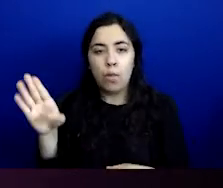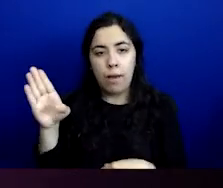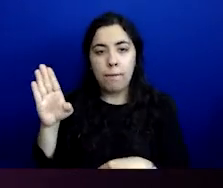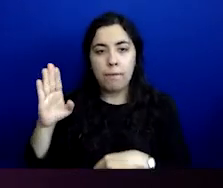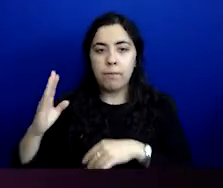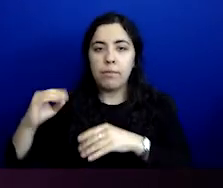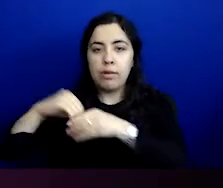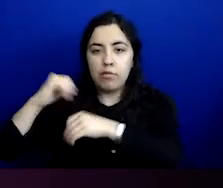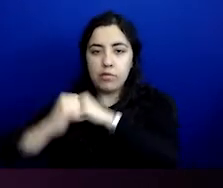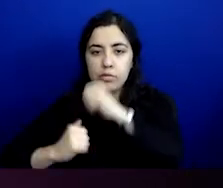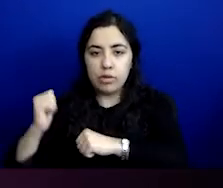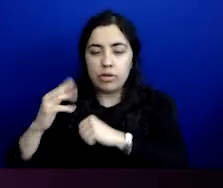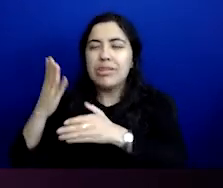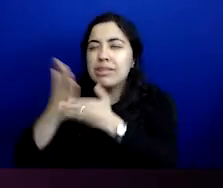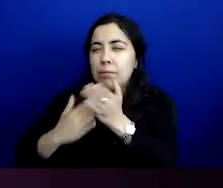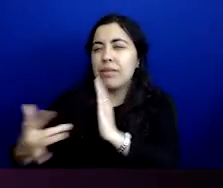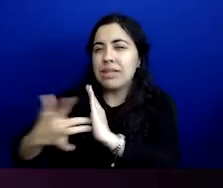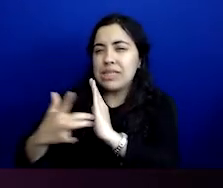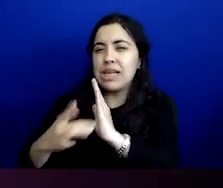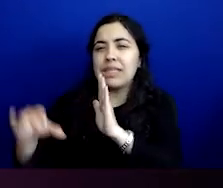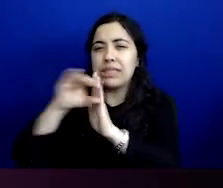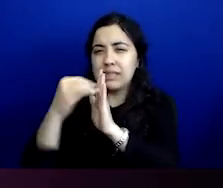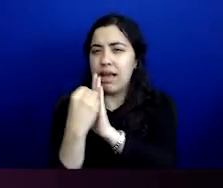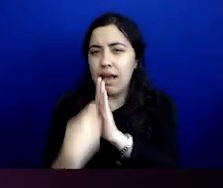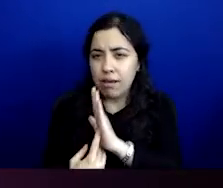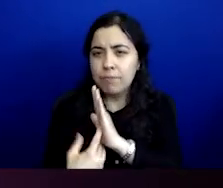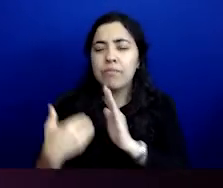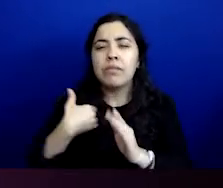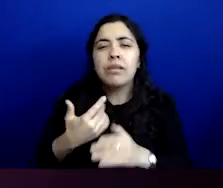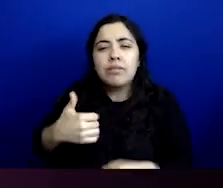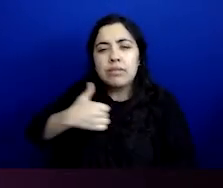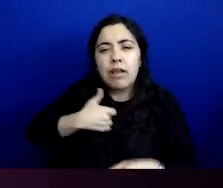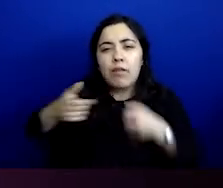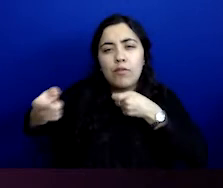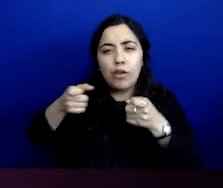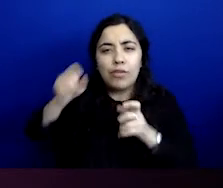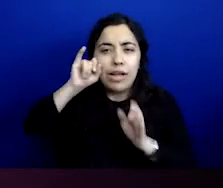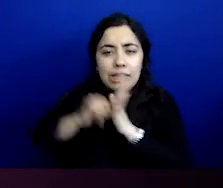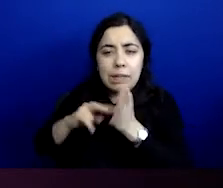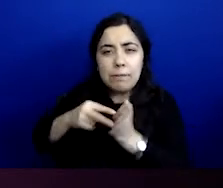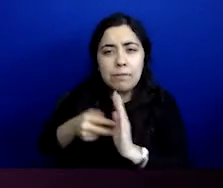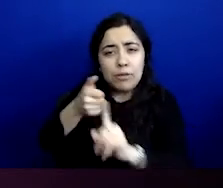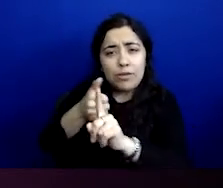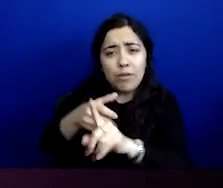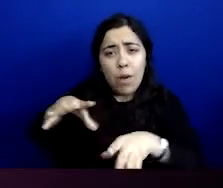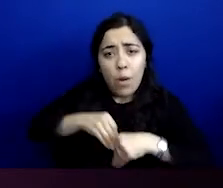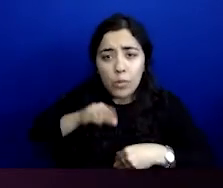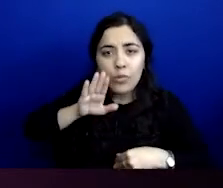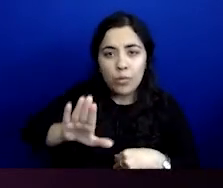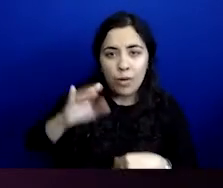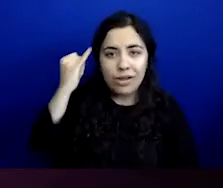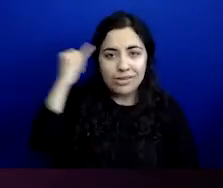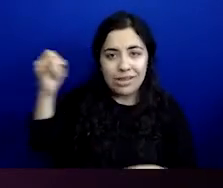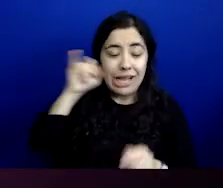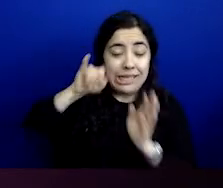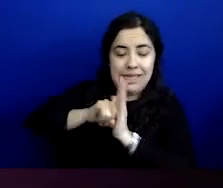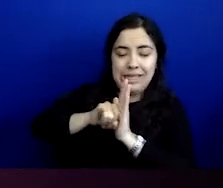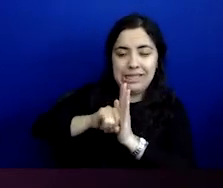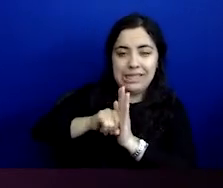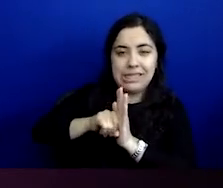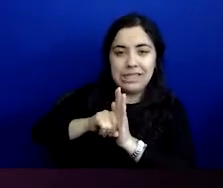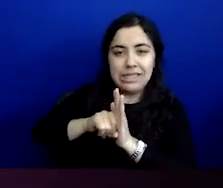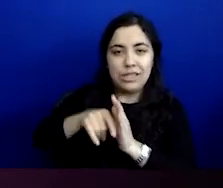tech stack. You have this idea of self-sovereign identity, meaning that you can own your own identity and have control over